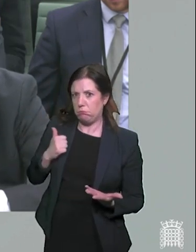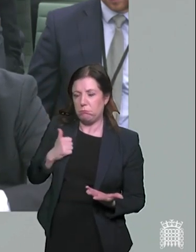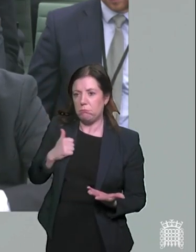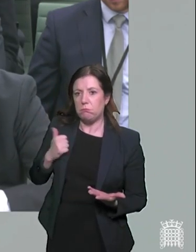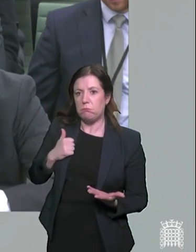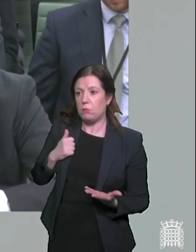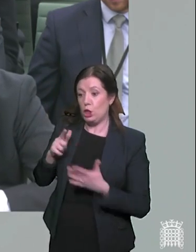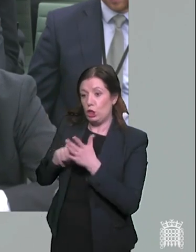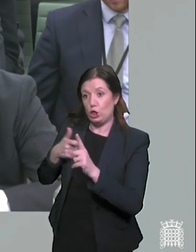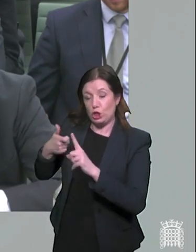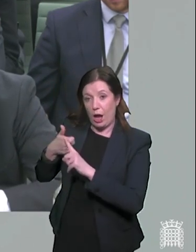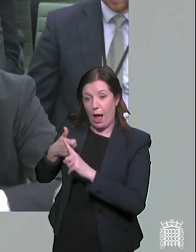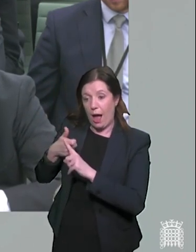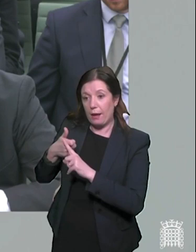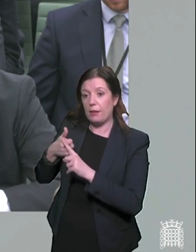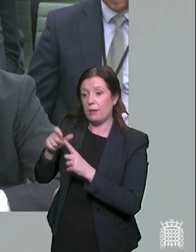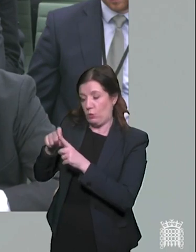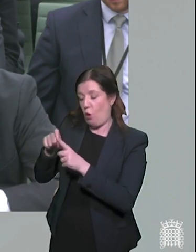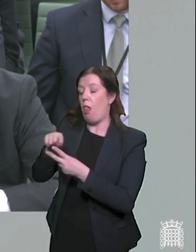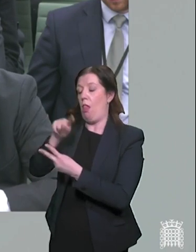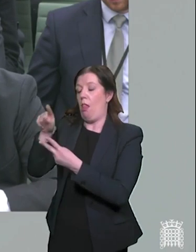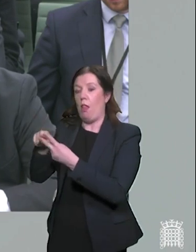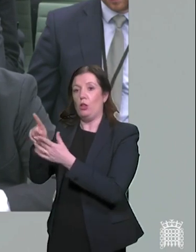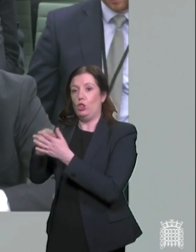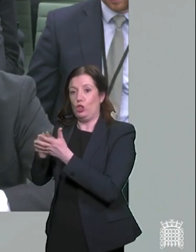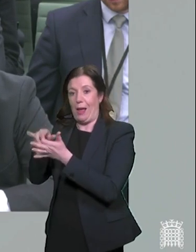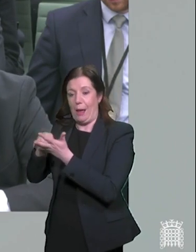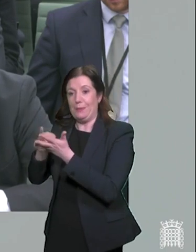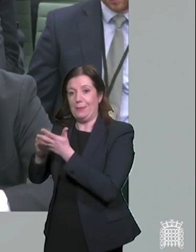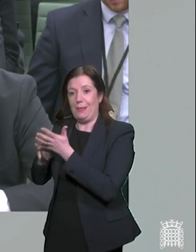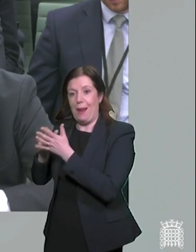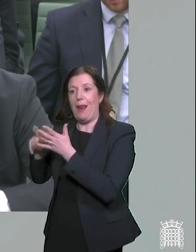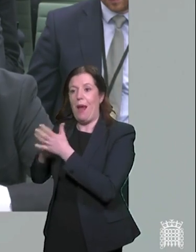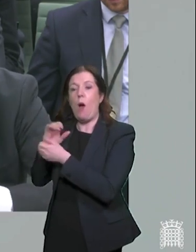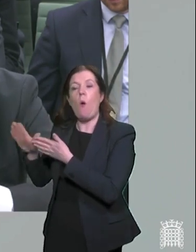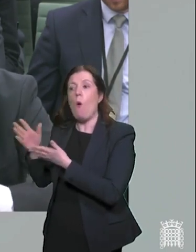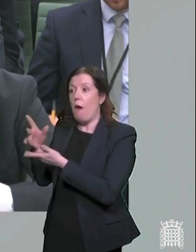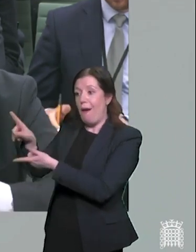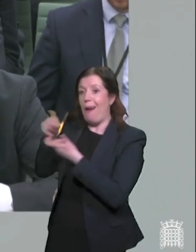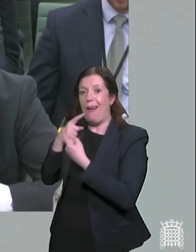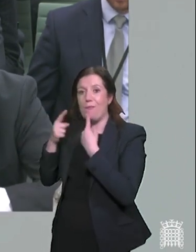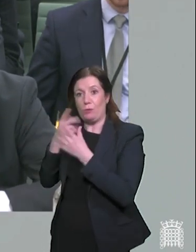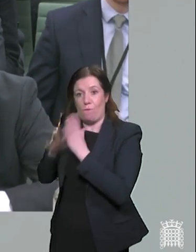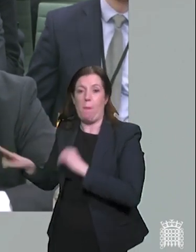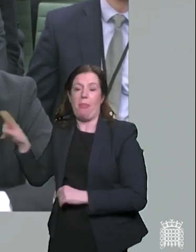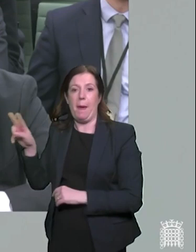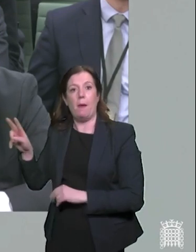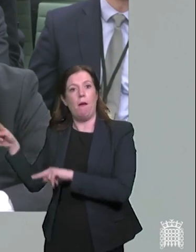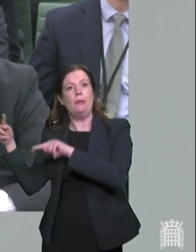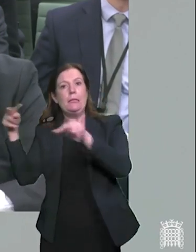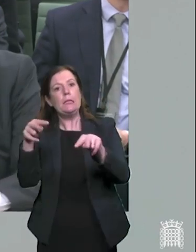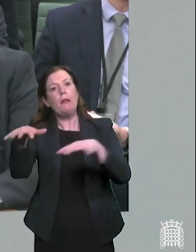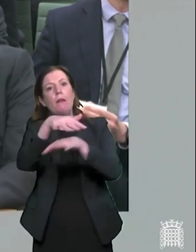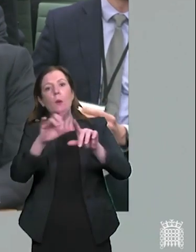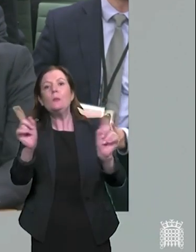talk both to Jack and then Jack Doyle and then to James Slack to find out, to get their honest take about what had